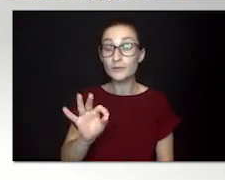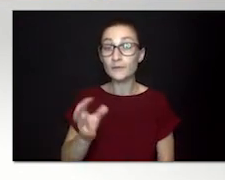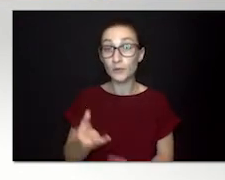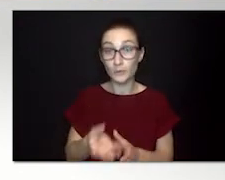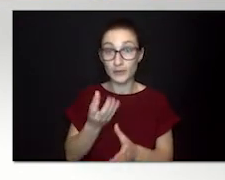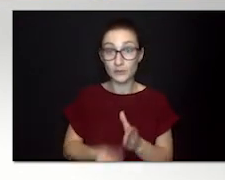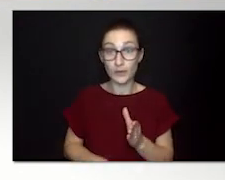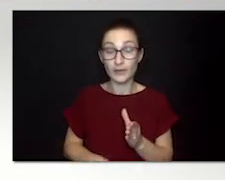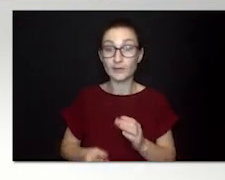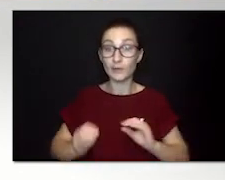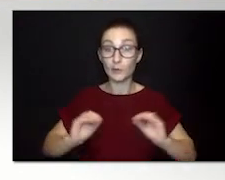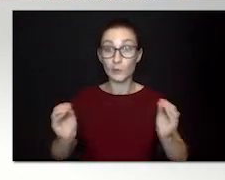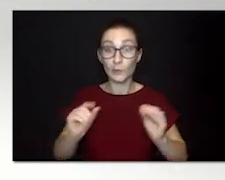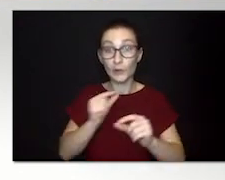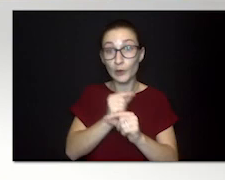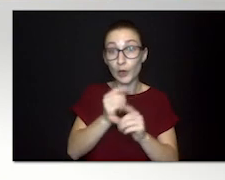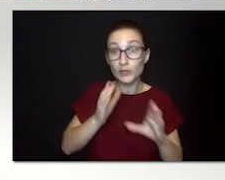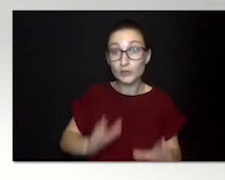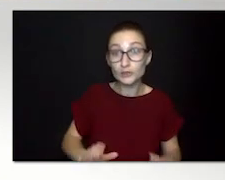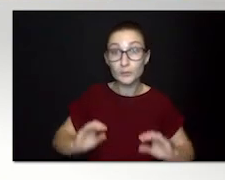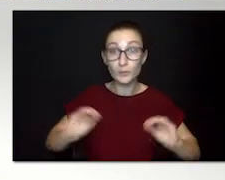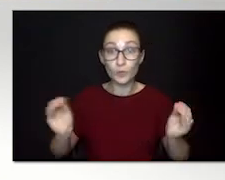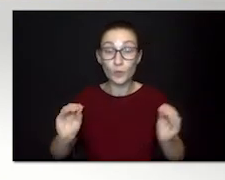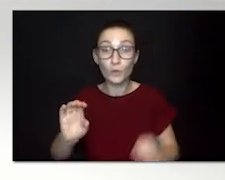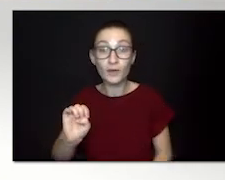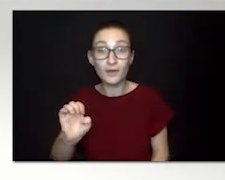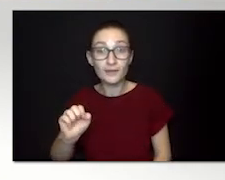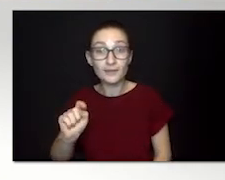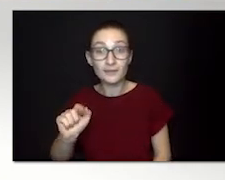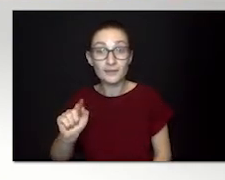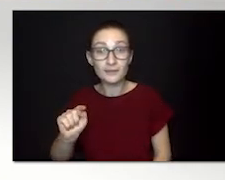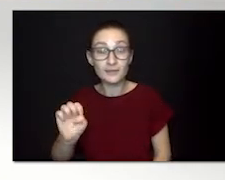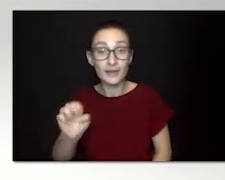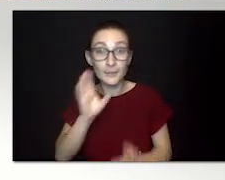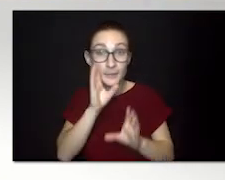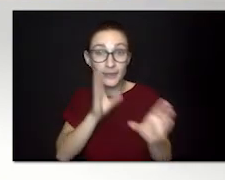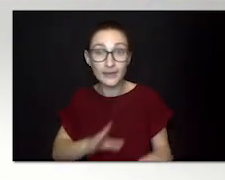if you pass away without doing any of the guardianship or any of the estate planning,